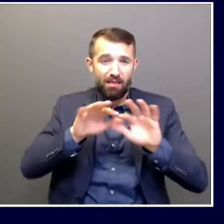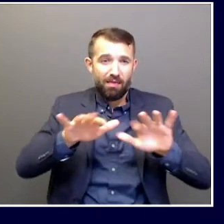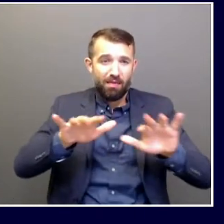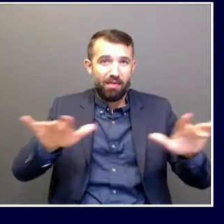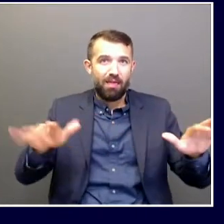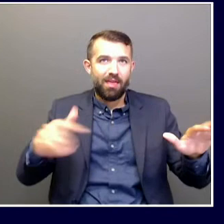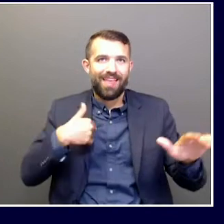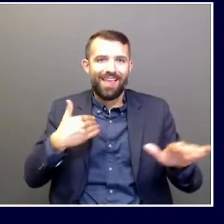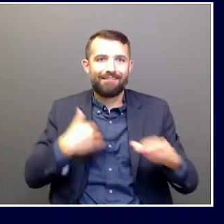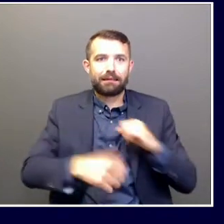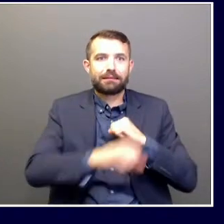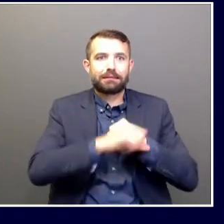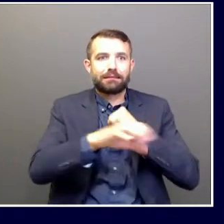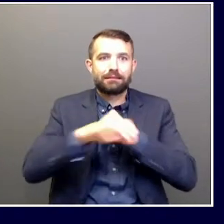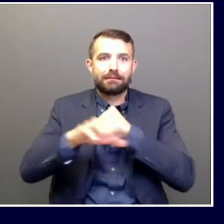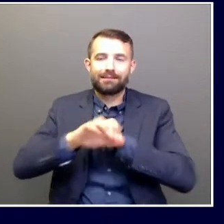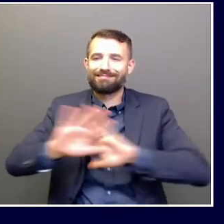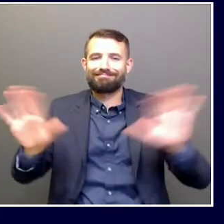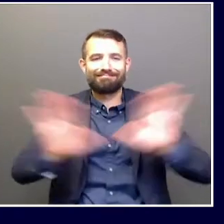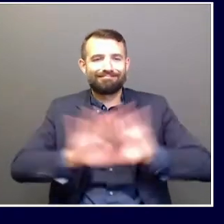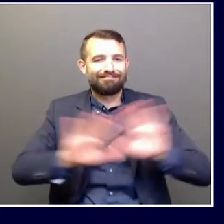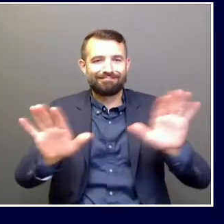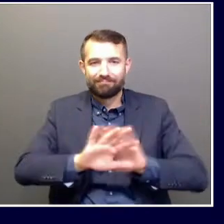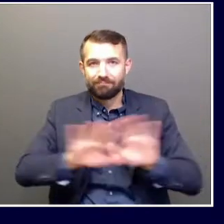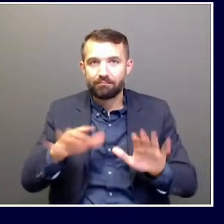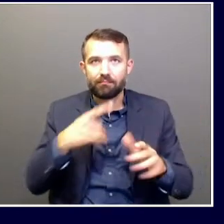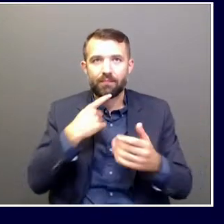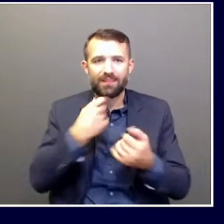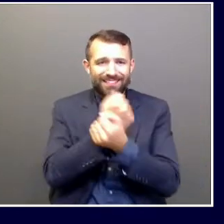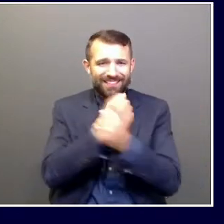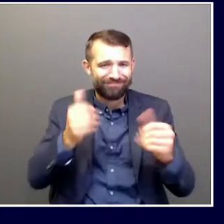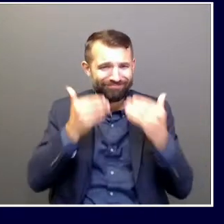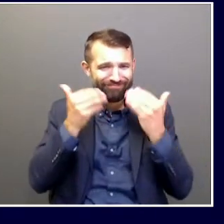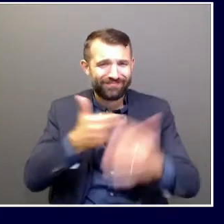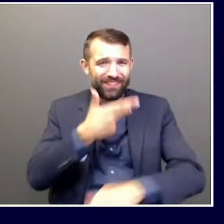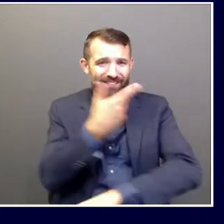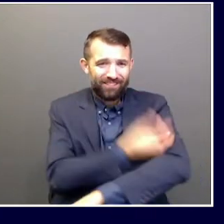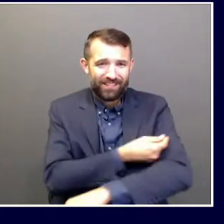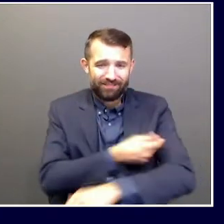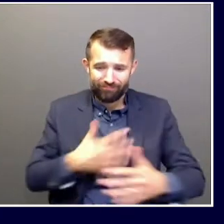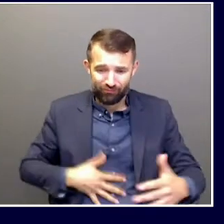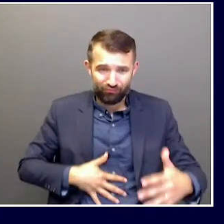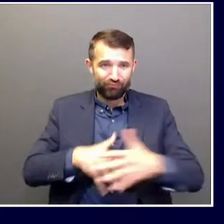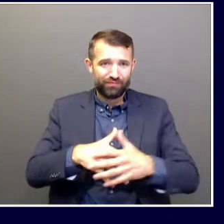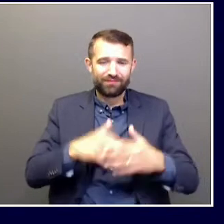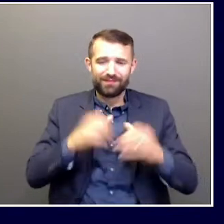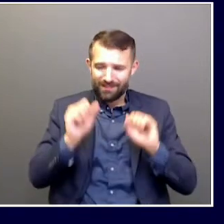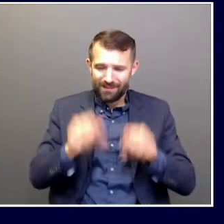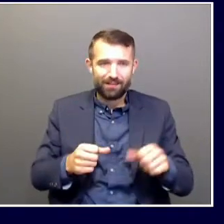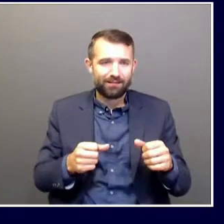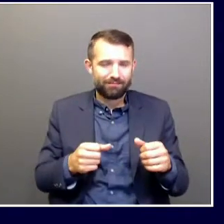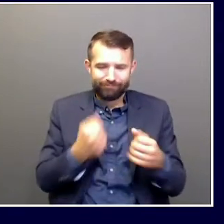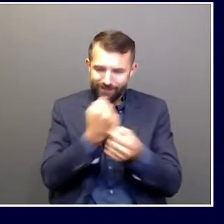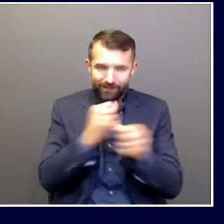example. Thank you. Let me go over to Patrick Whittle next.